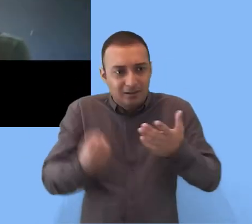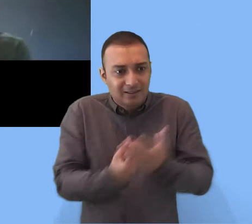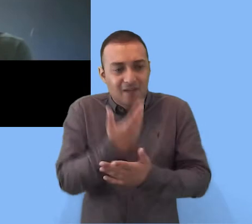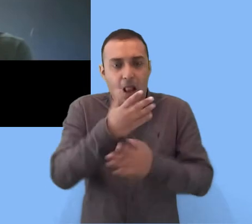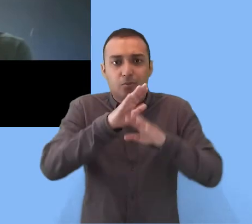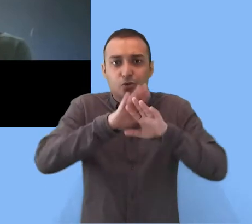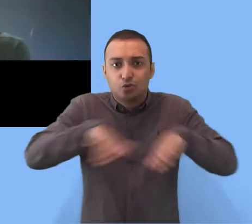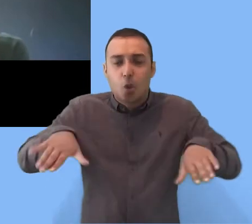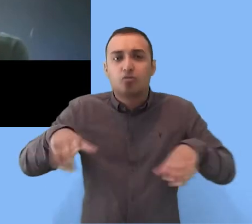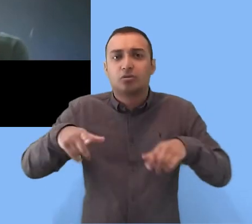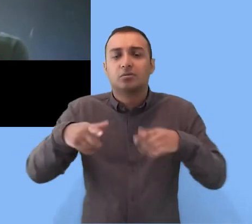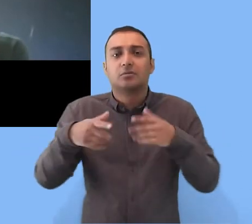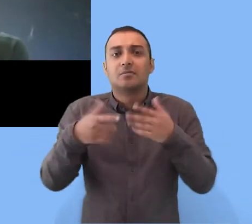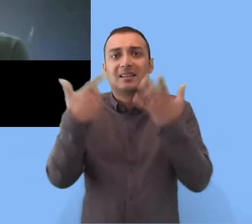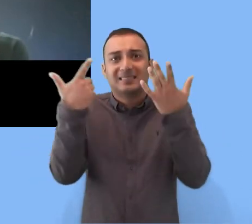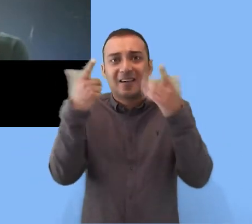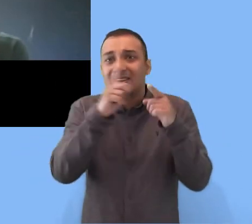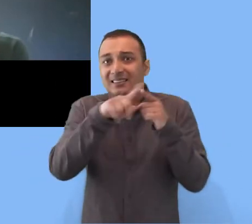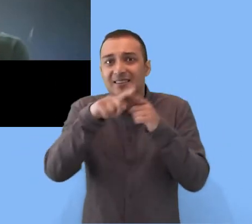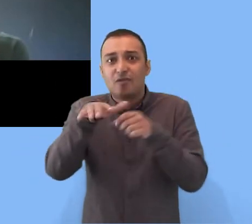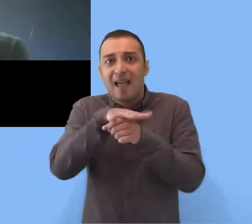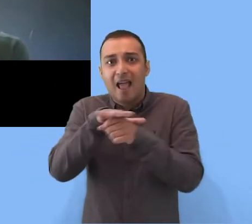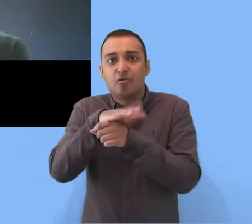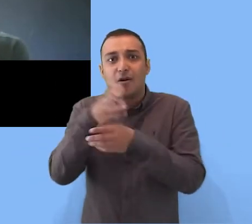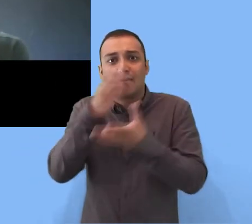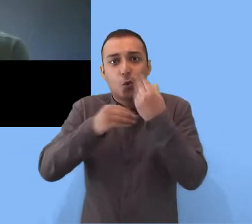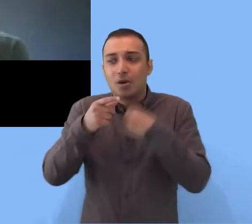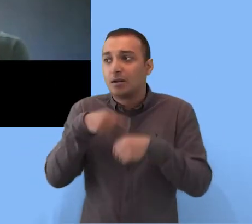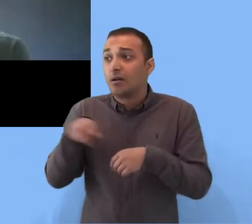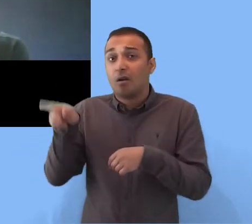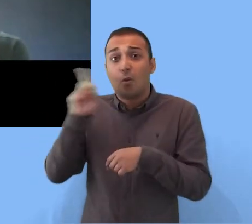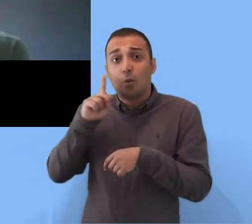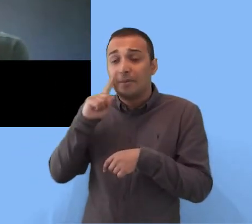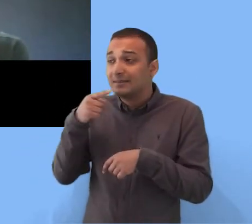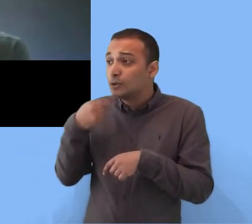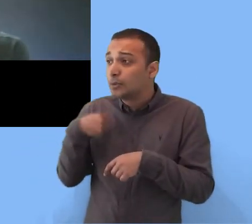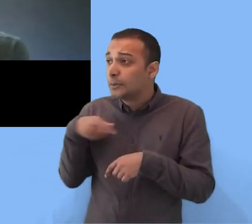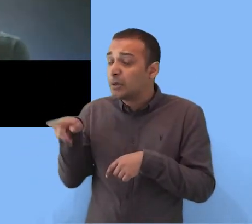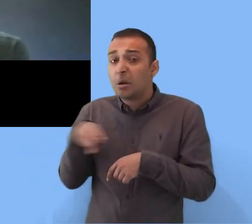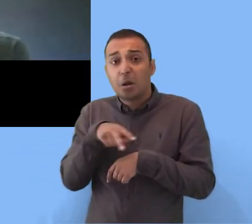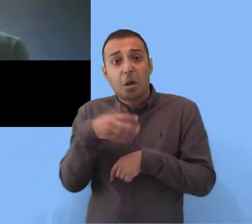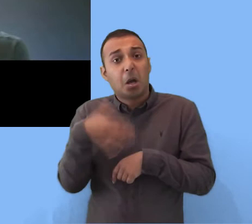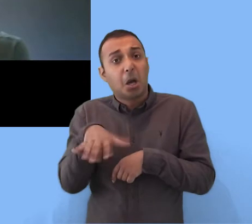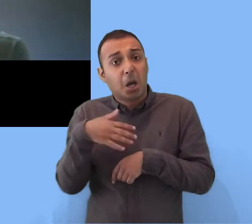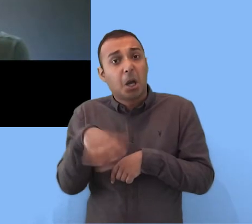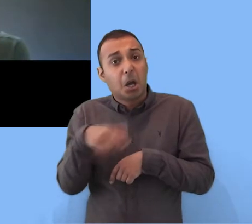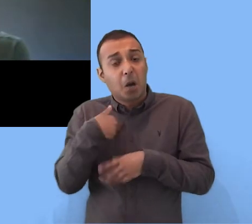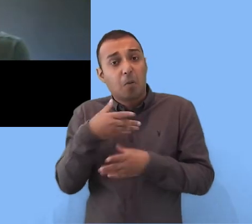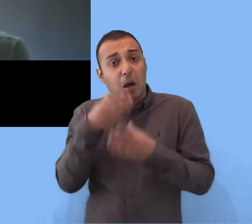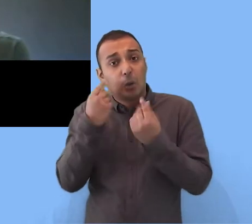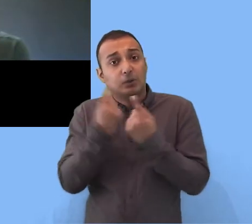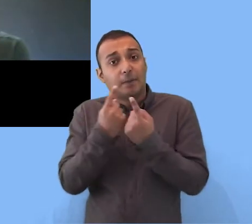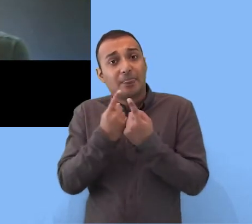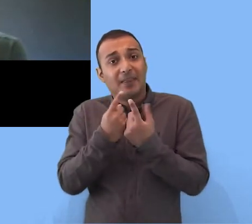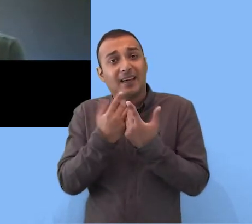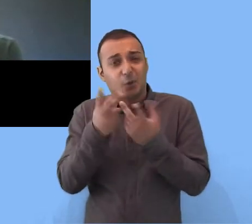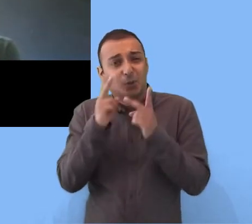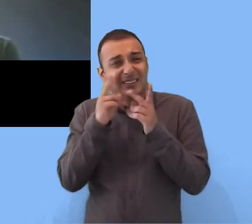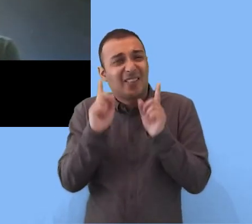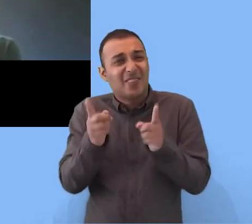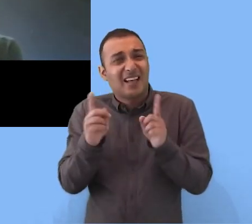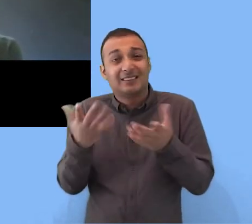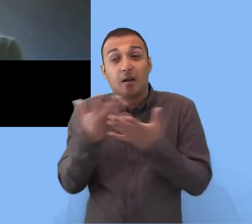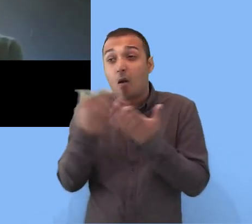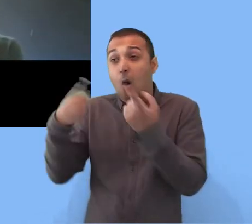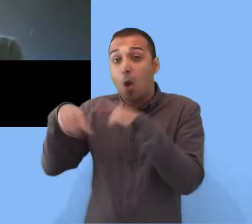7 areas of learning. And she was like, wow, you taught me something today. So I think that the early years in itself,